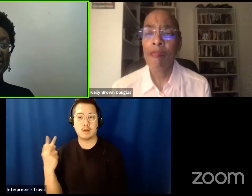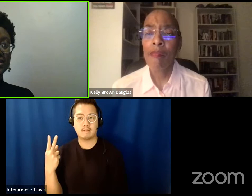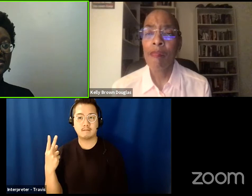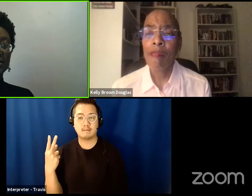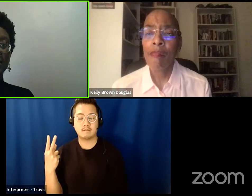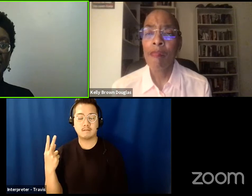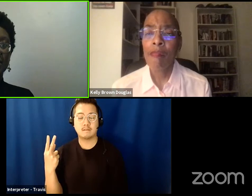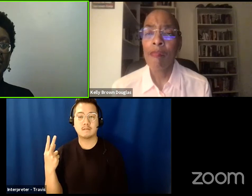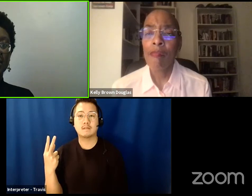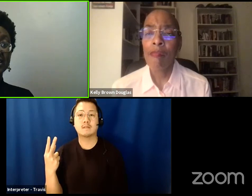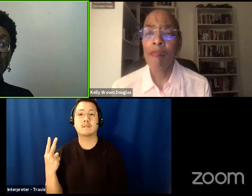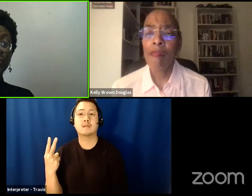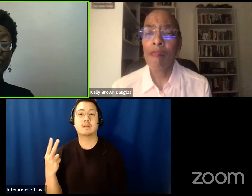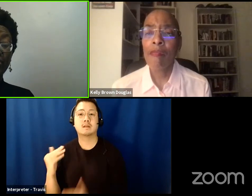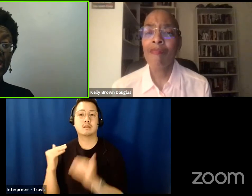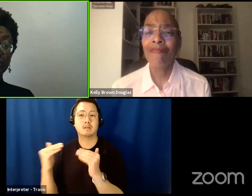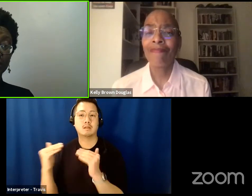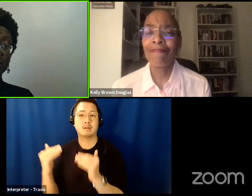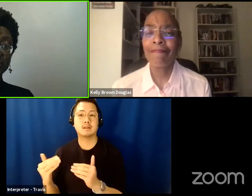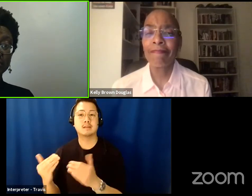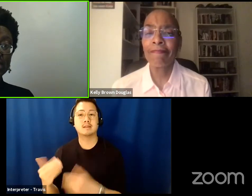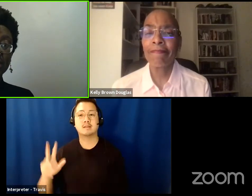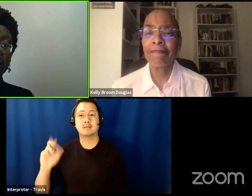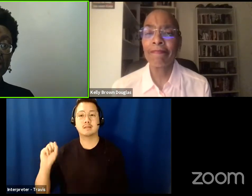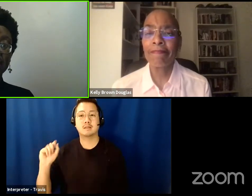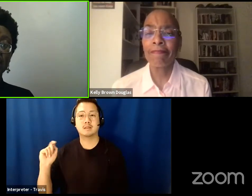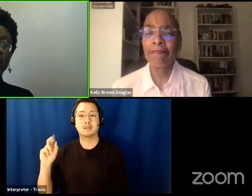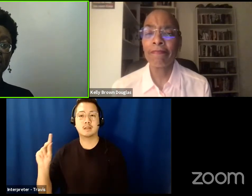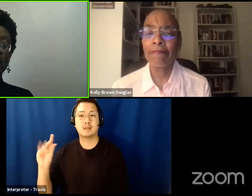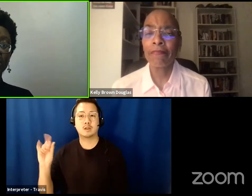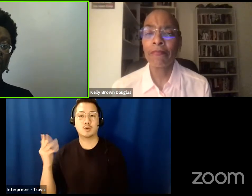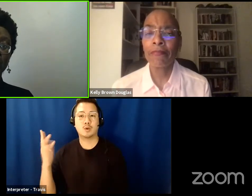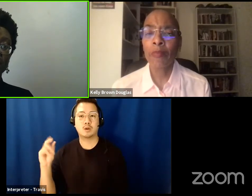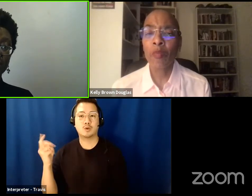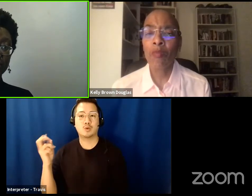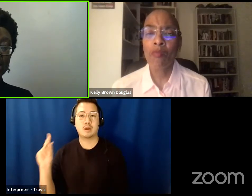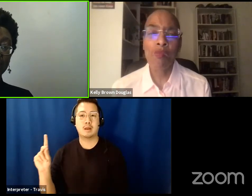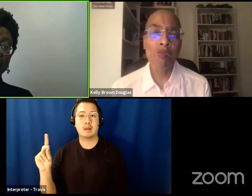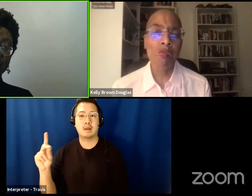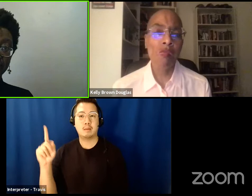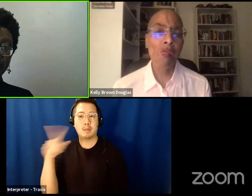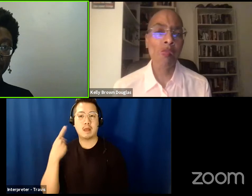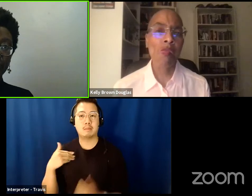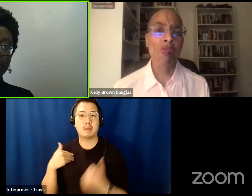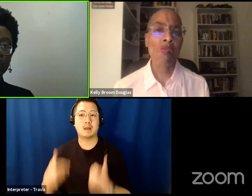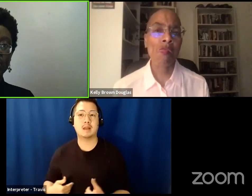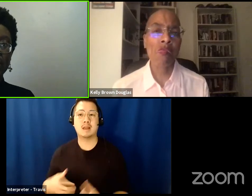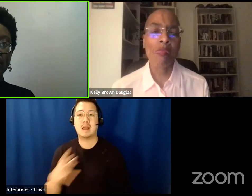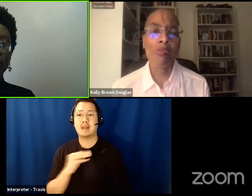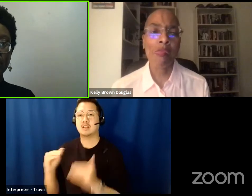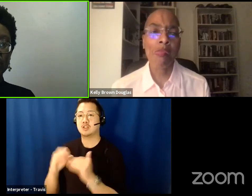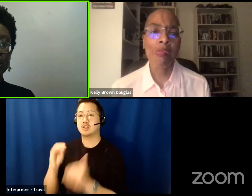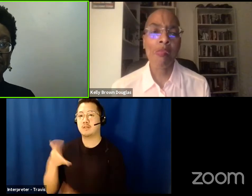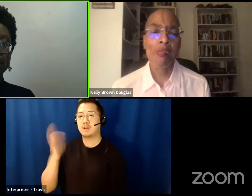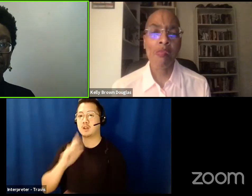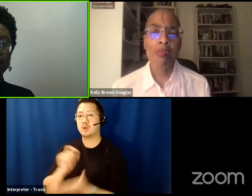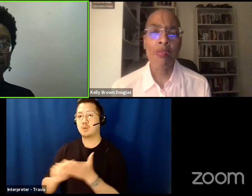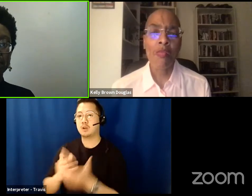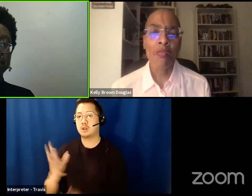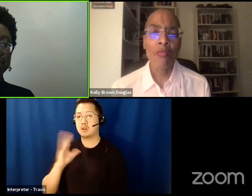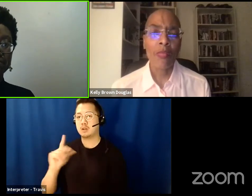2012. And Stand Your Ground, Black Bodies and the Justice of God, written in